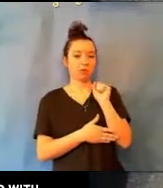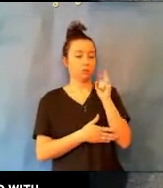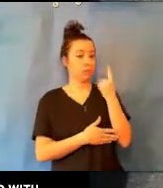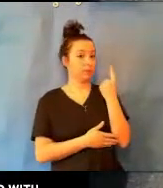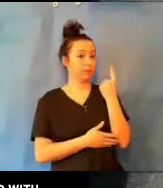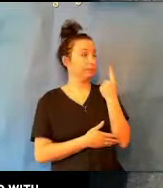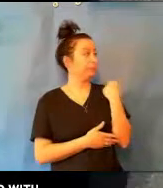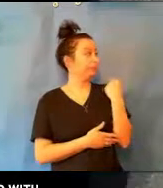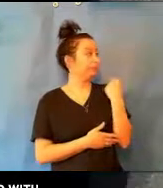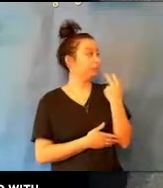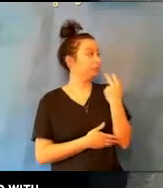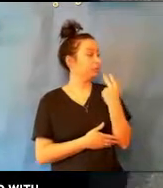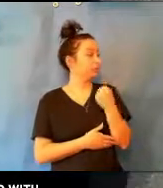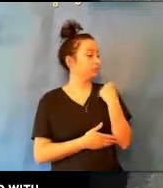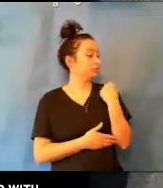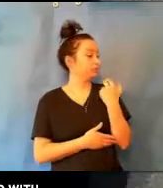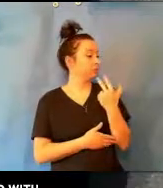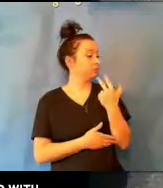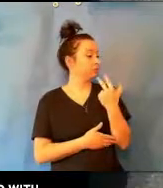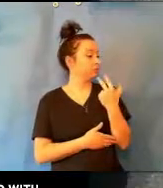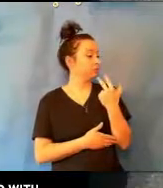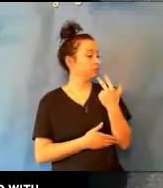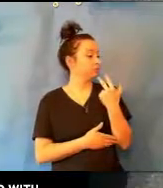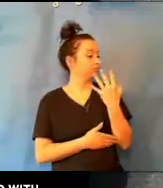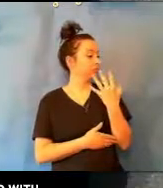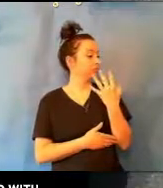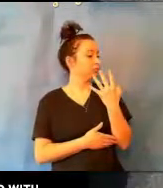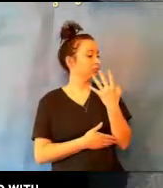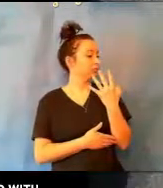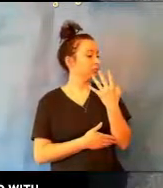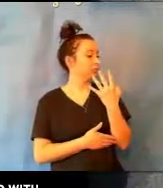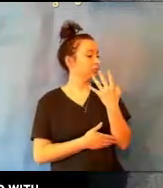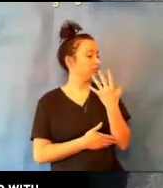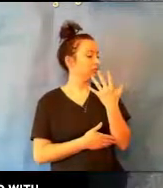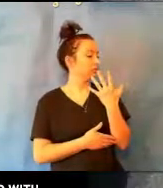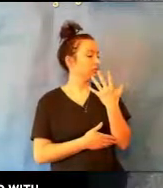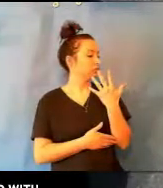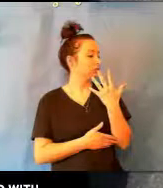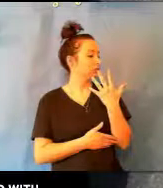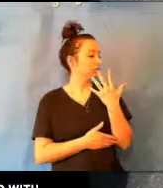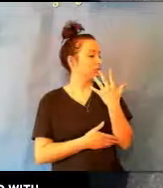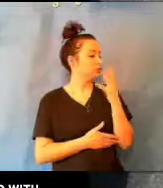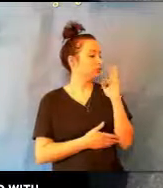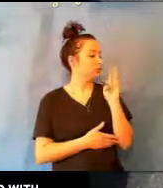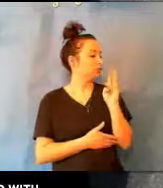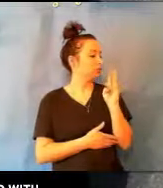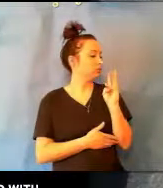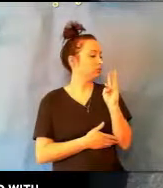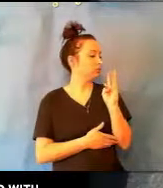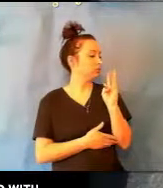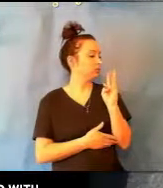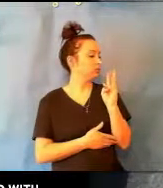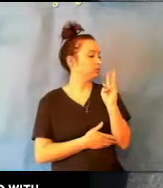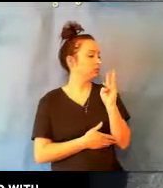2, 3, 4, 5,